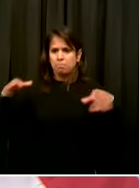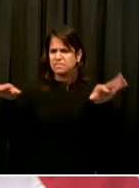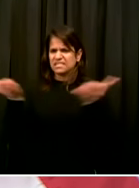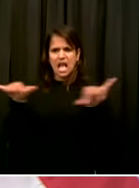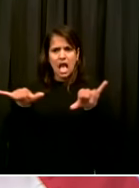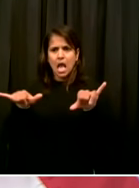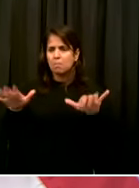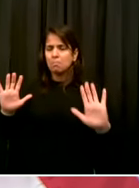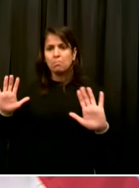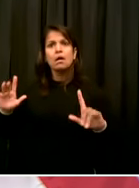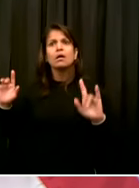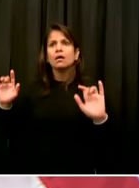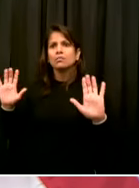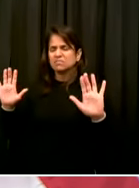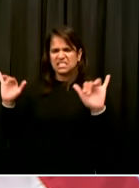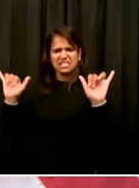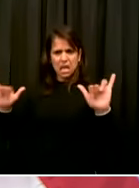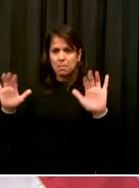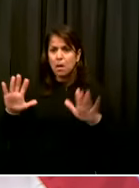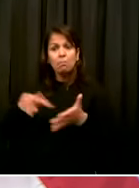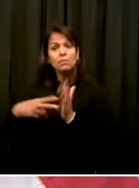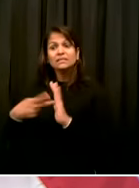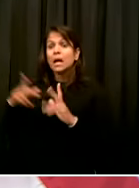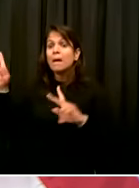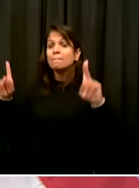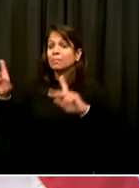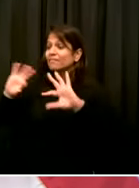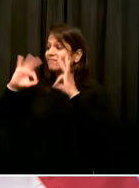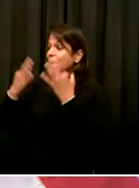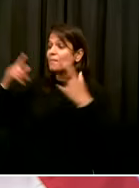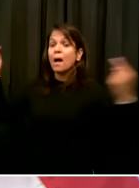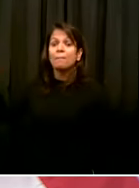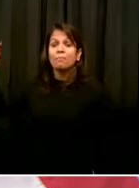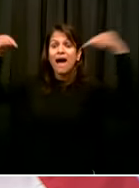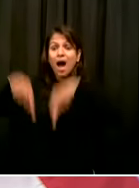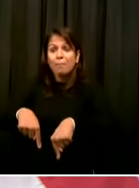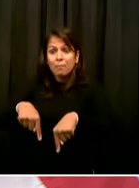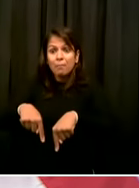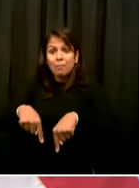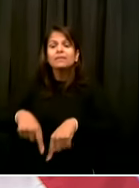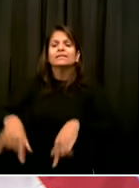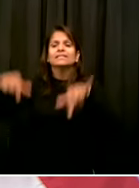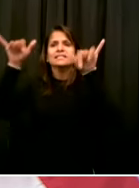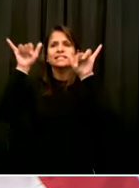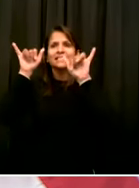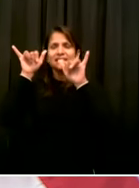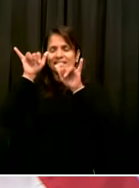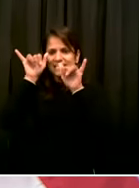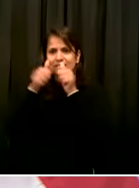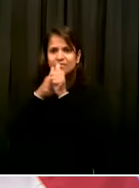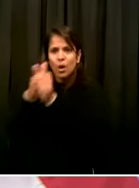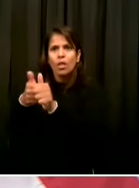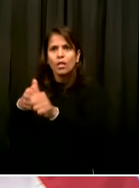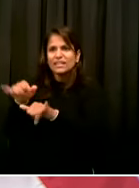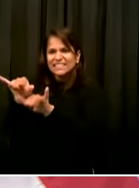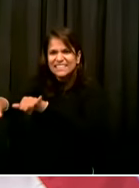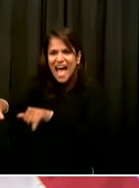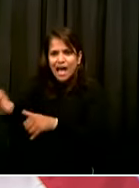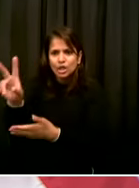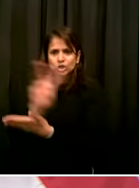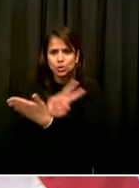those returning students and family members follow the quarantine. And that's part of the reason that we have built